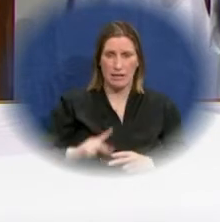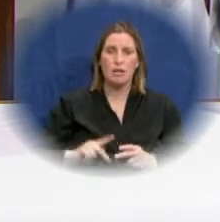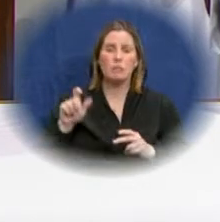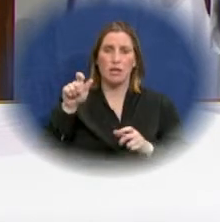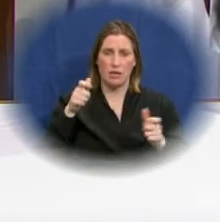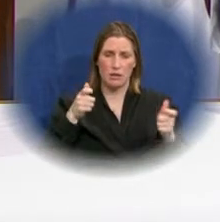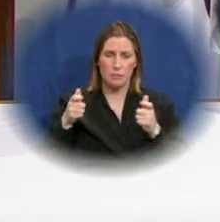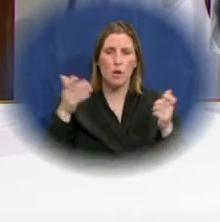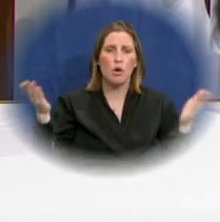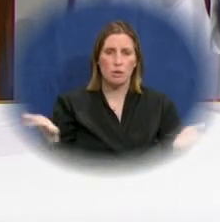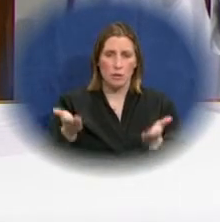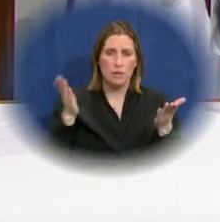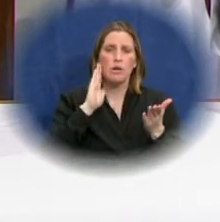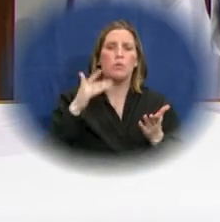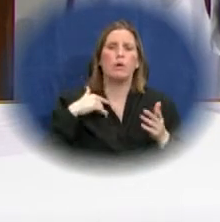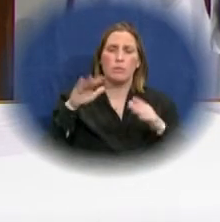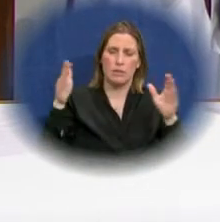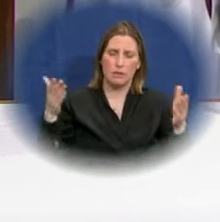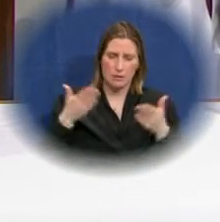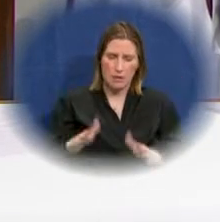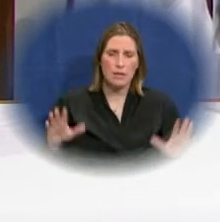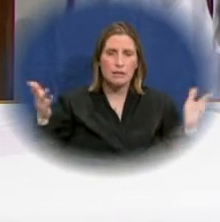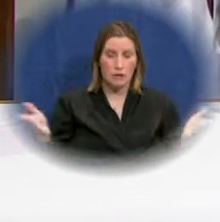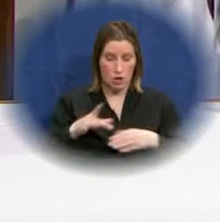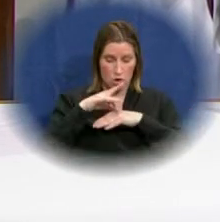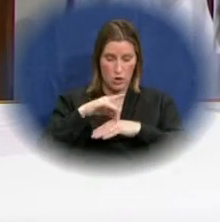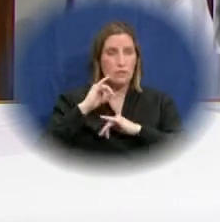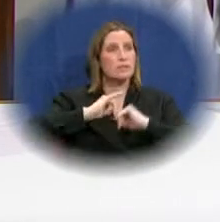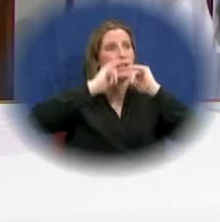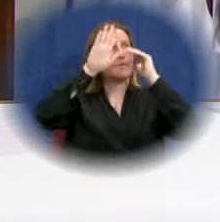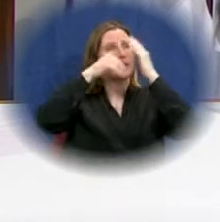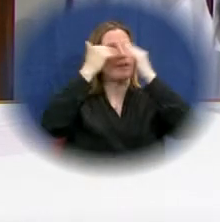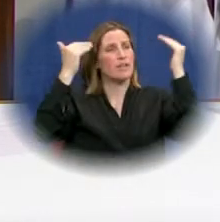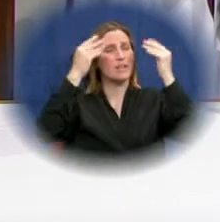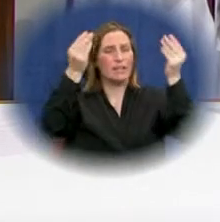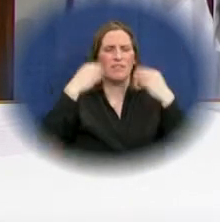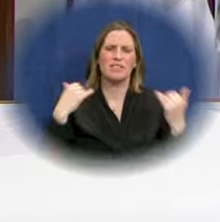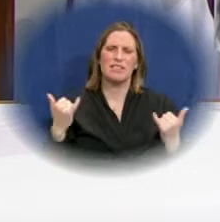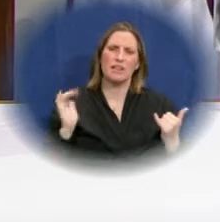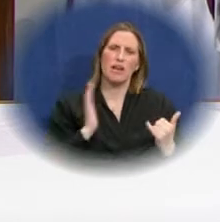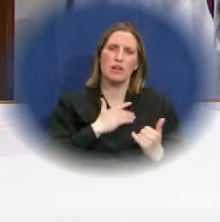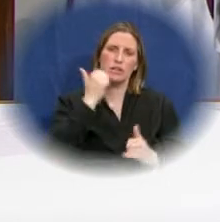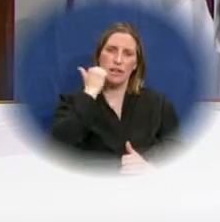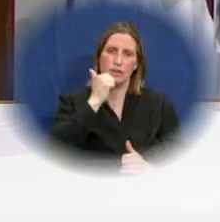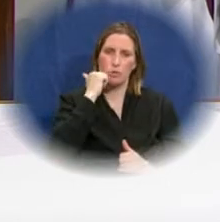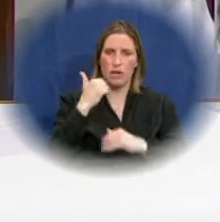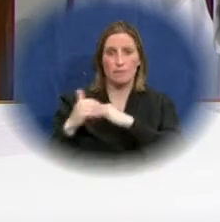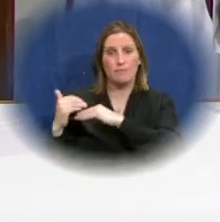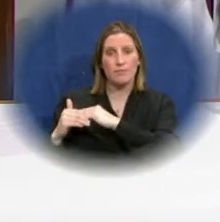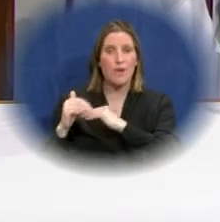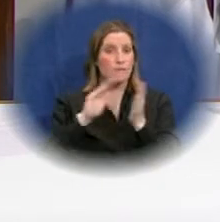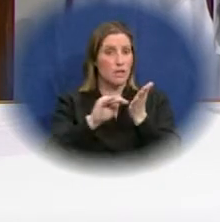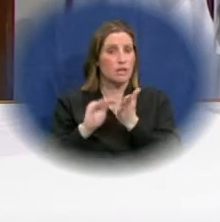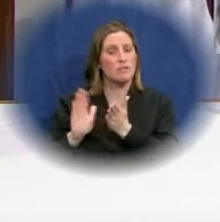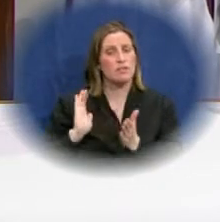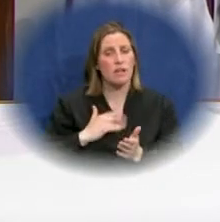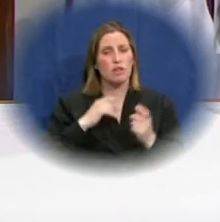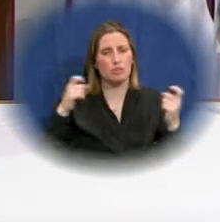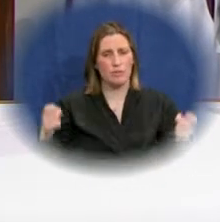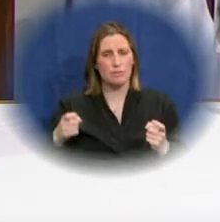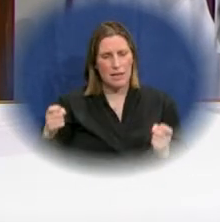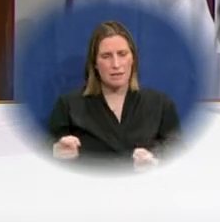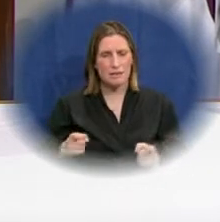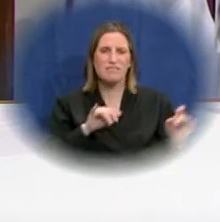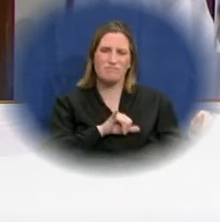Thy kingdom come, thy will be done, on earth as it is in heaven. Give us this day our daily bread, and forgive us